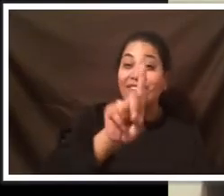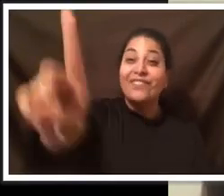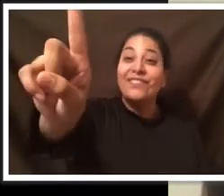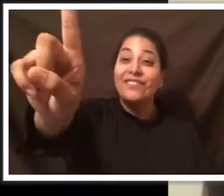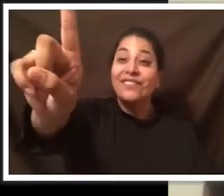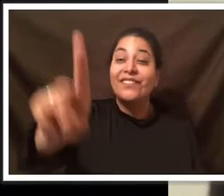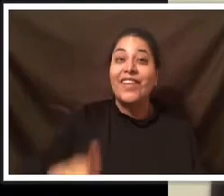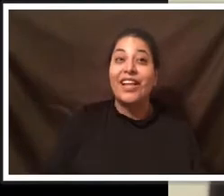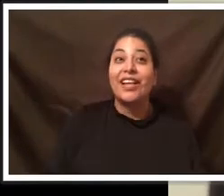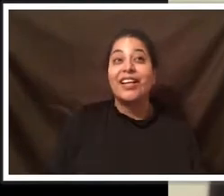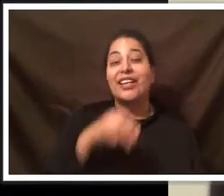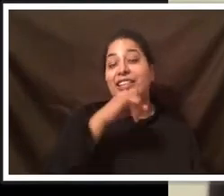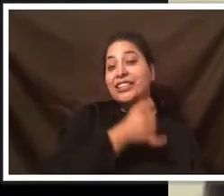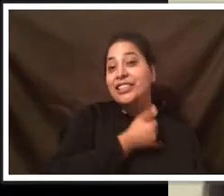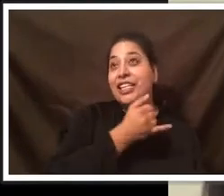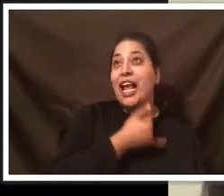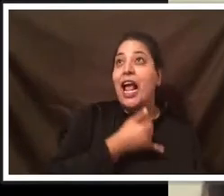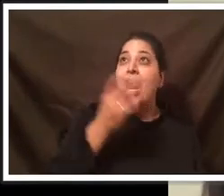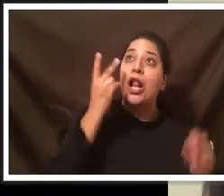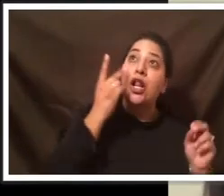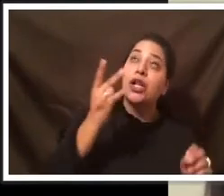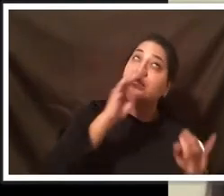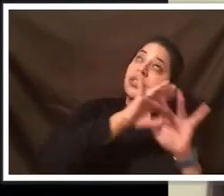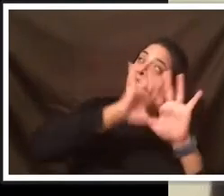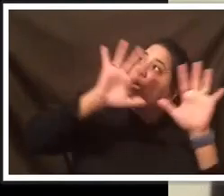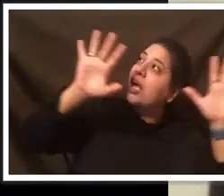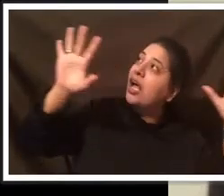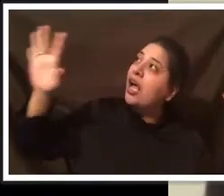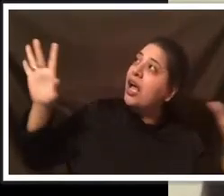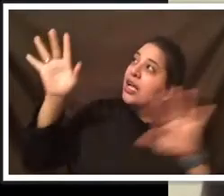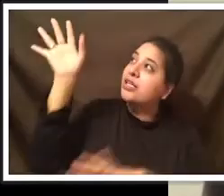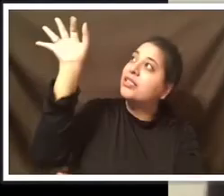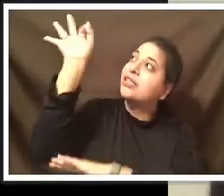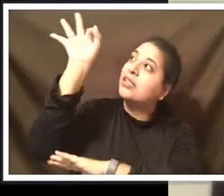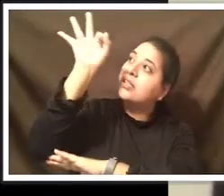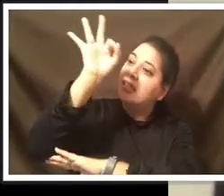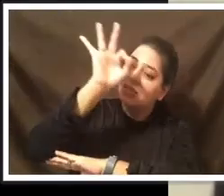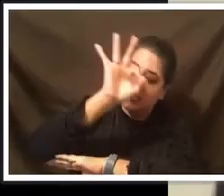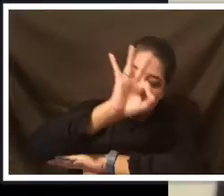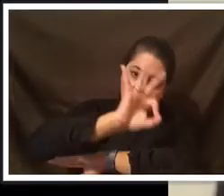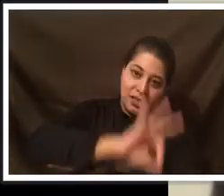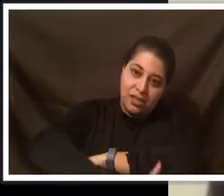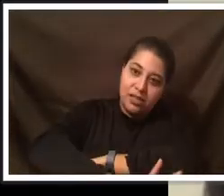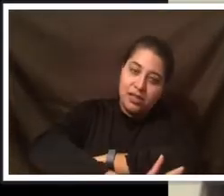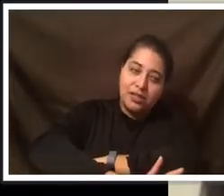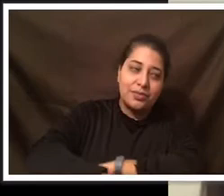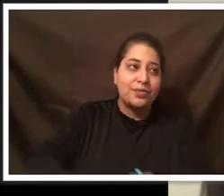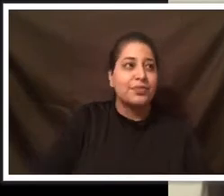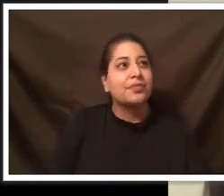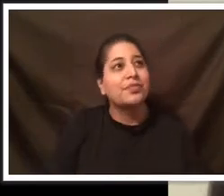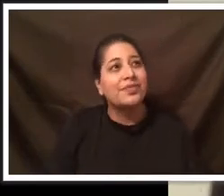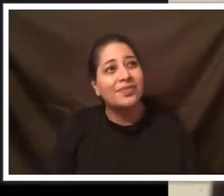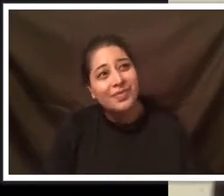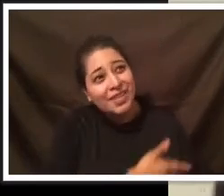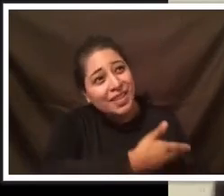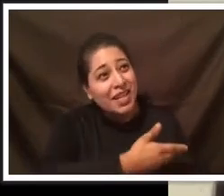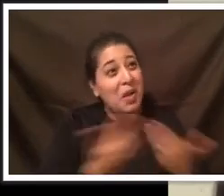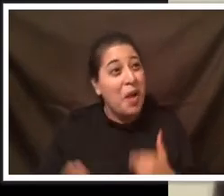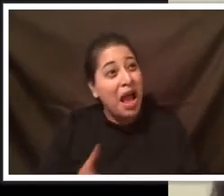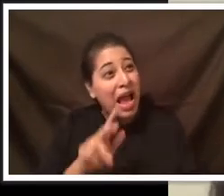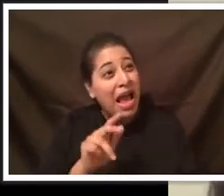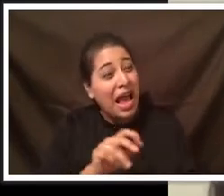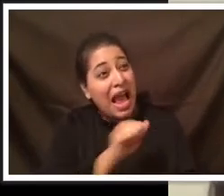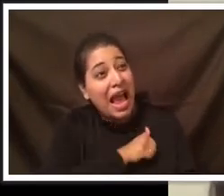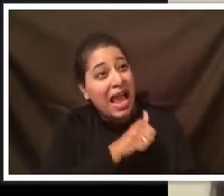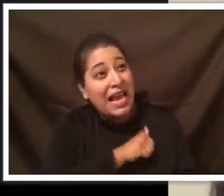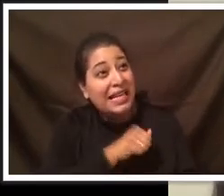sky. The sun was about to set. Come on, Annie, it's time to go home. But Annie had